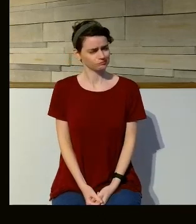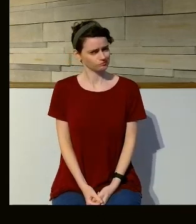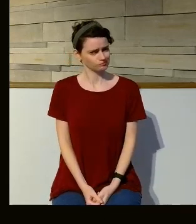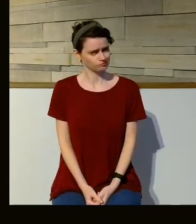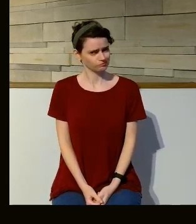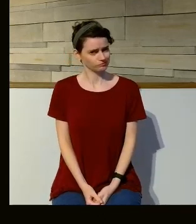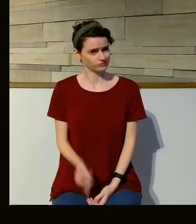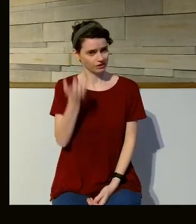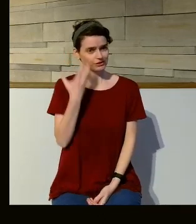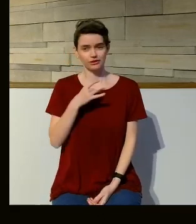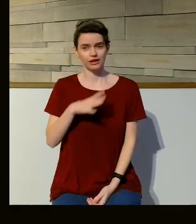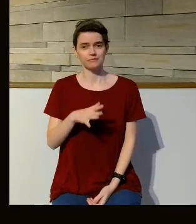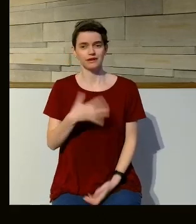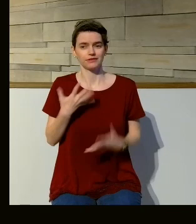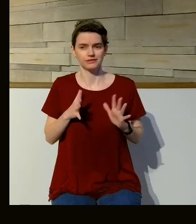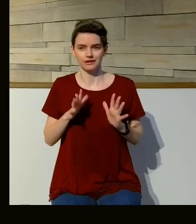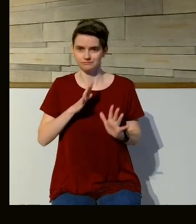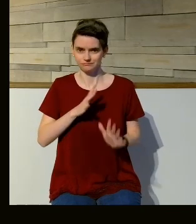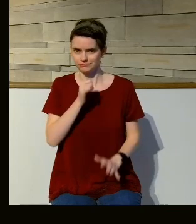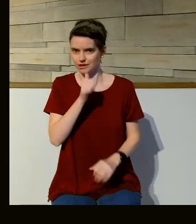If you don't like me, I'm done after this. I don't blame you.